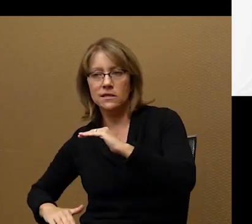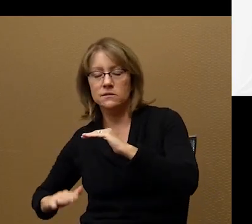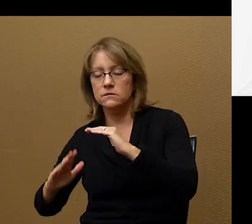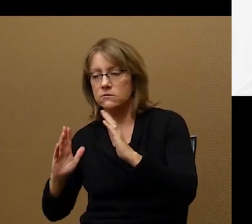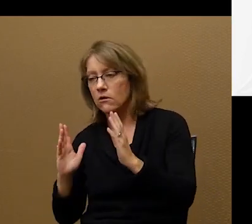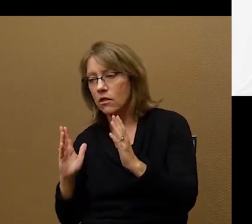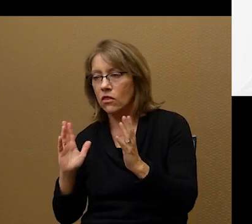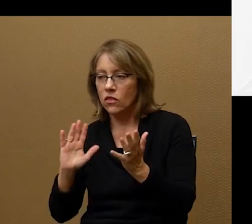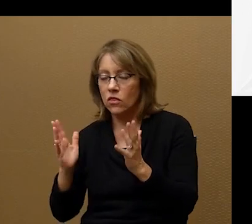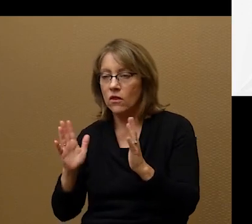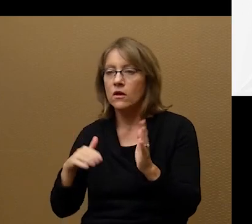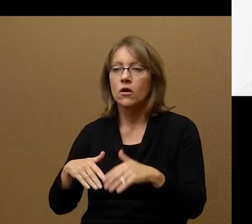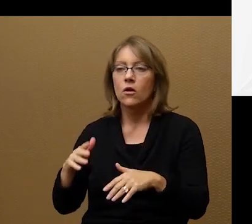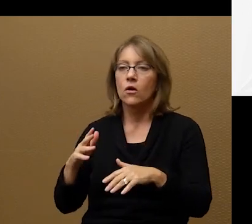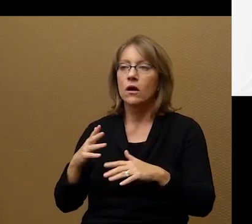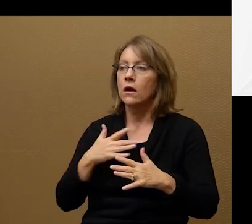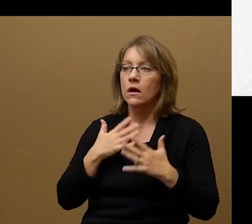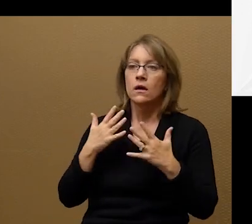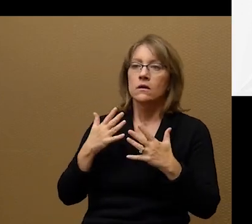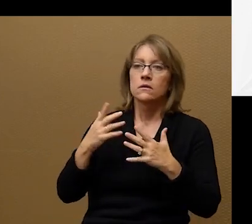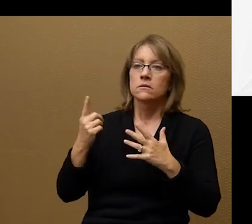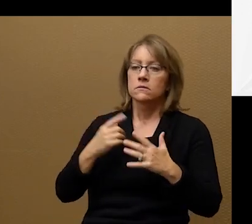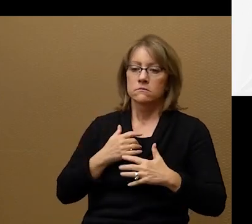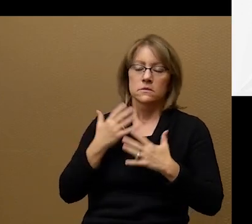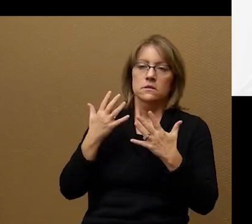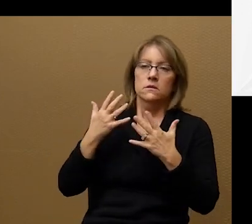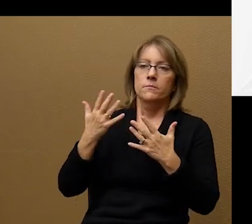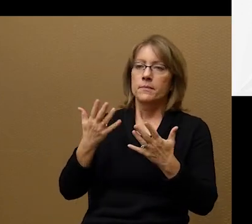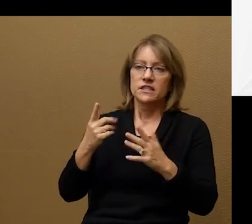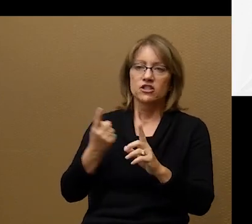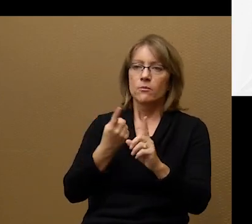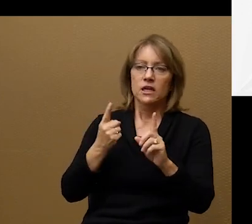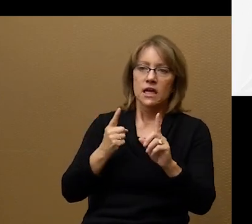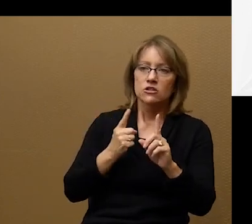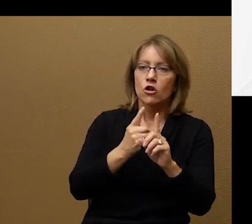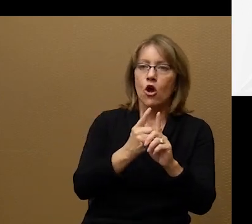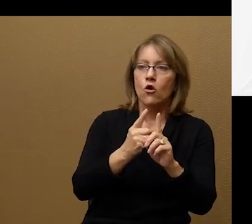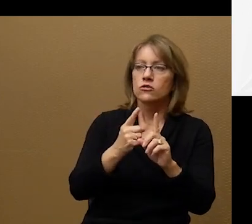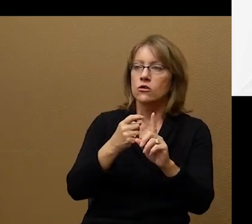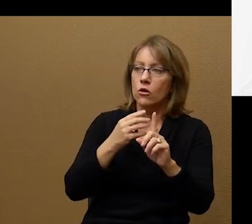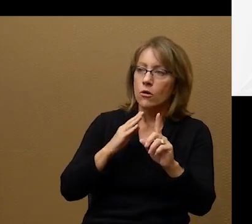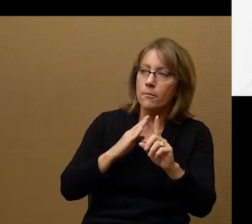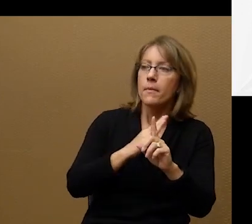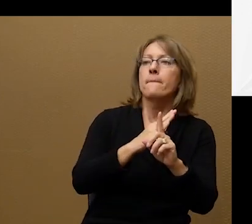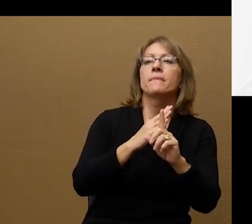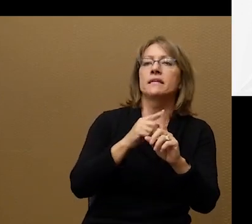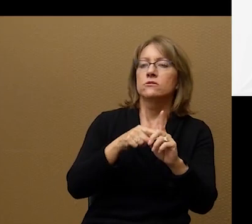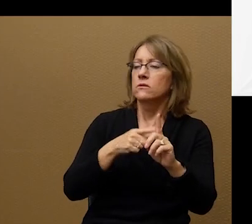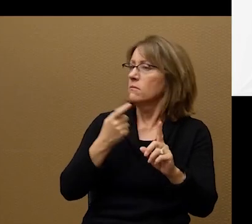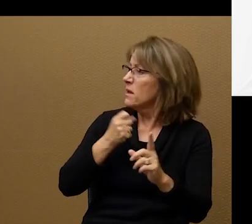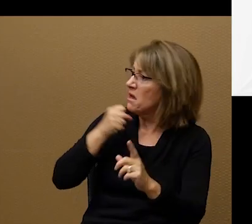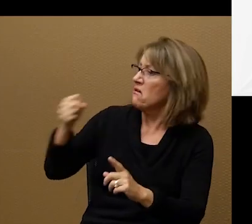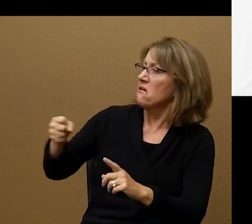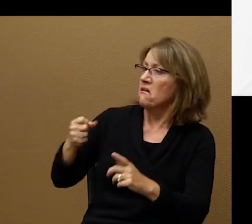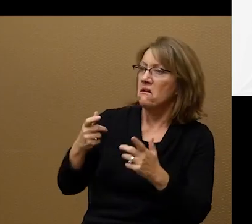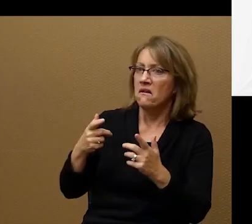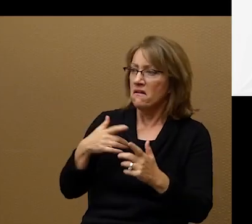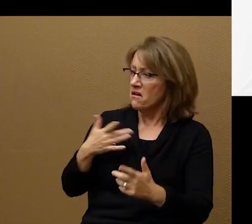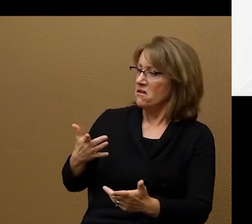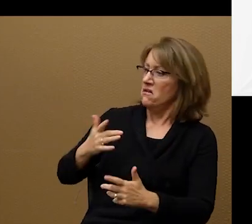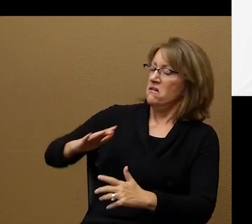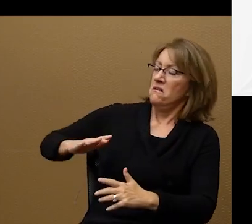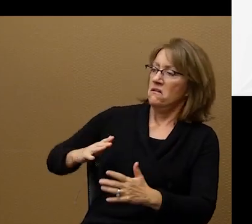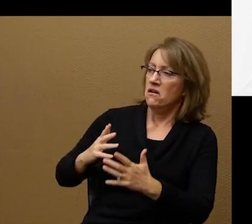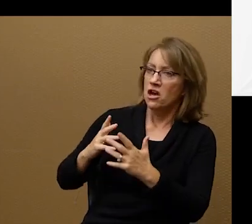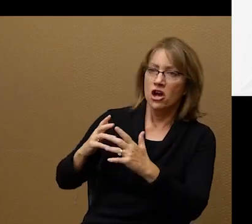someone comes close to them or someone bumps into them, they might swing back. That might have felt like that hurt to them. And then they might